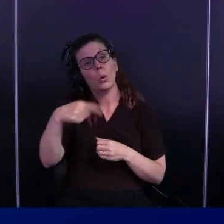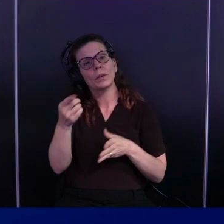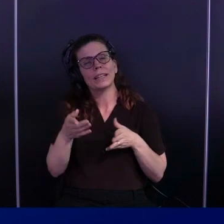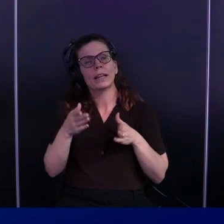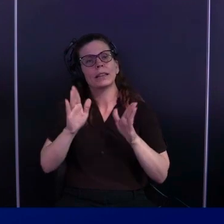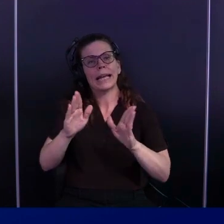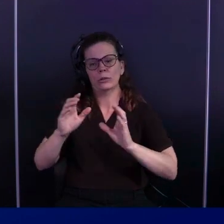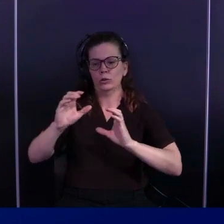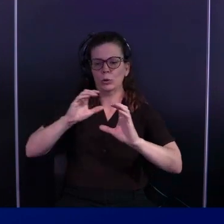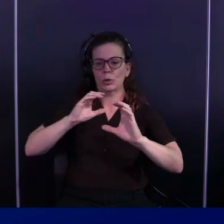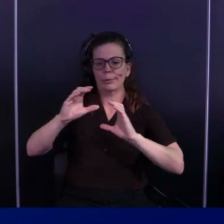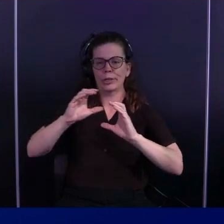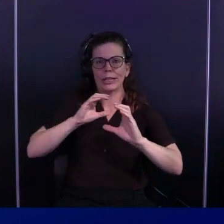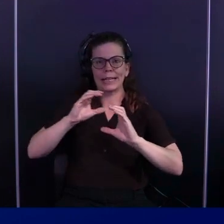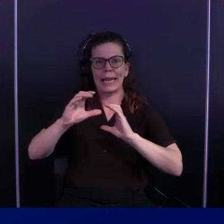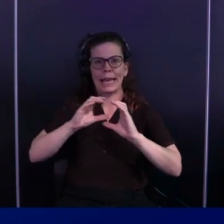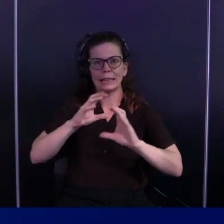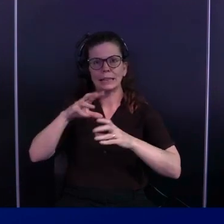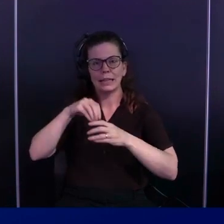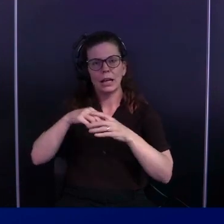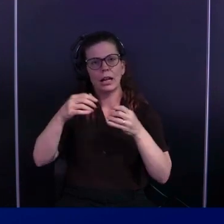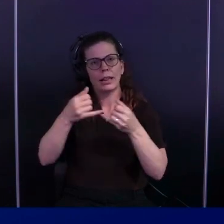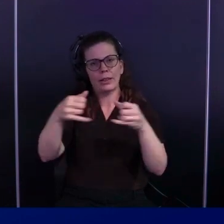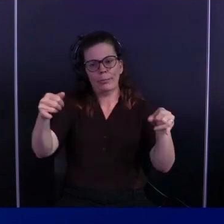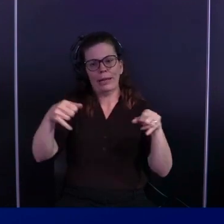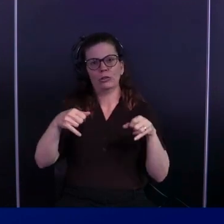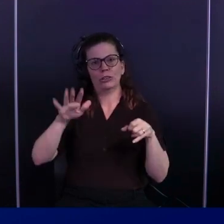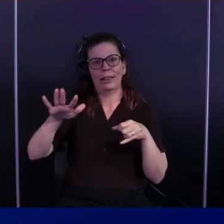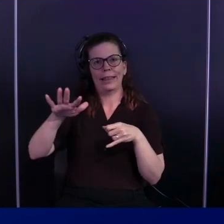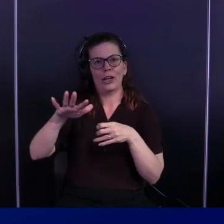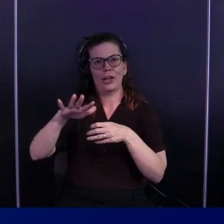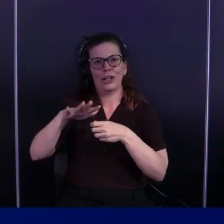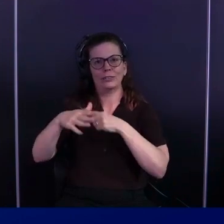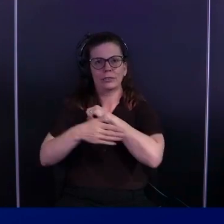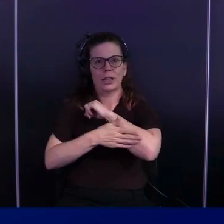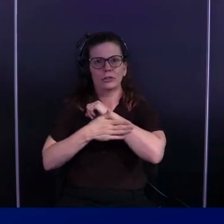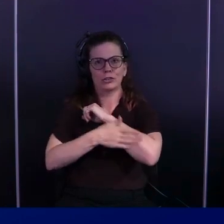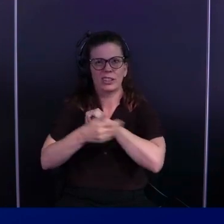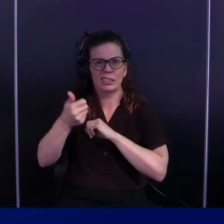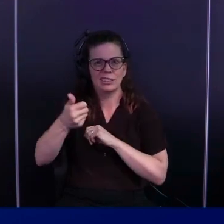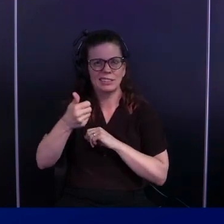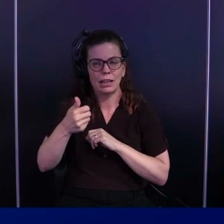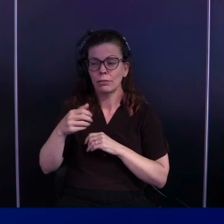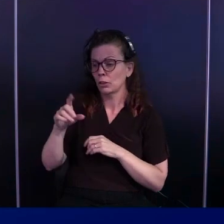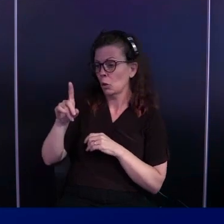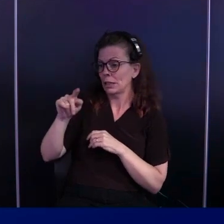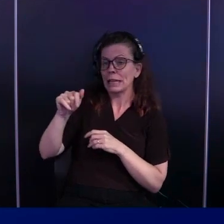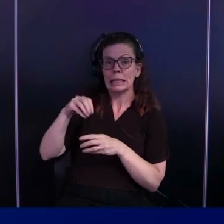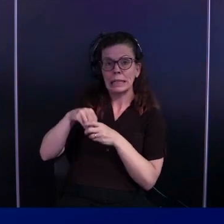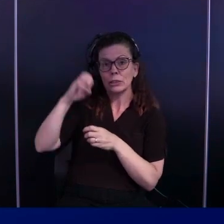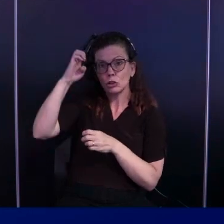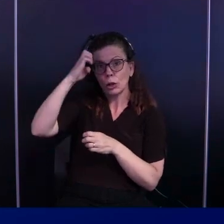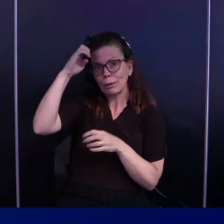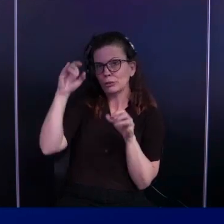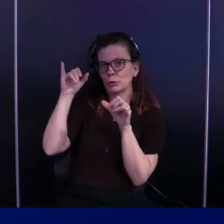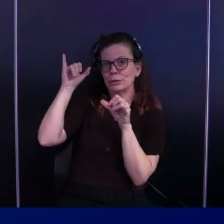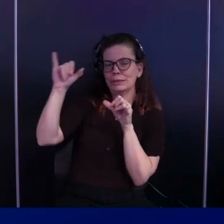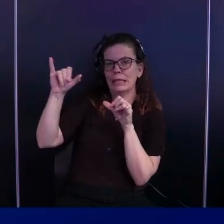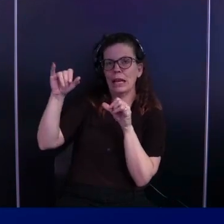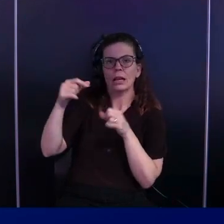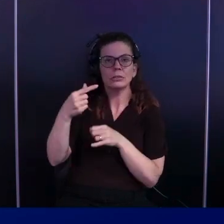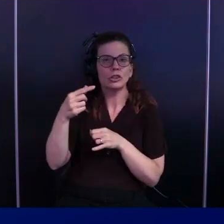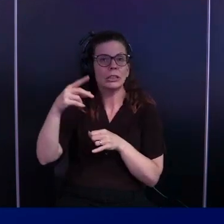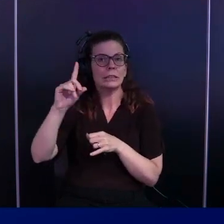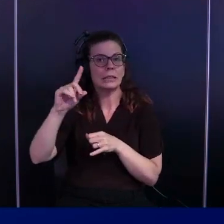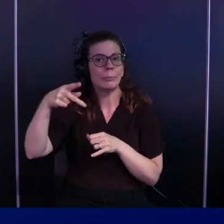to communicate within the boundaries of some countries, right? Data in Europe has to stay in Europe. GDPR